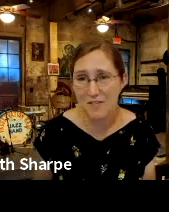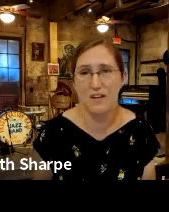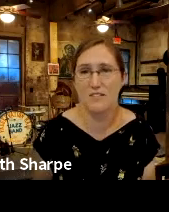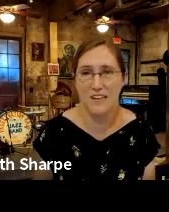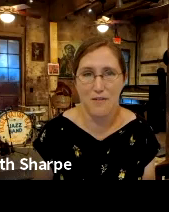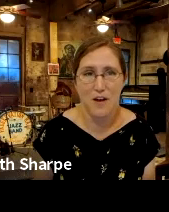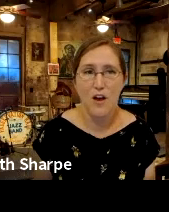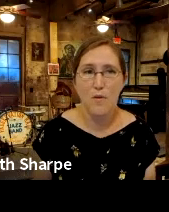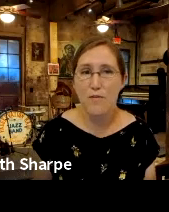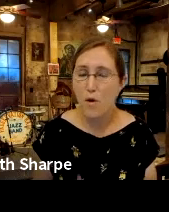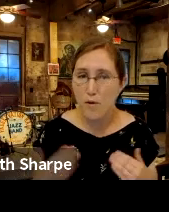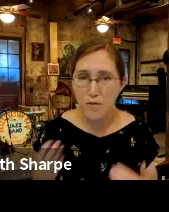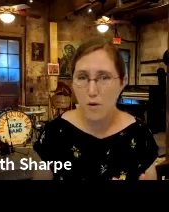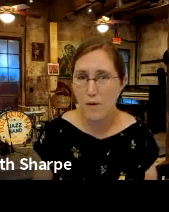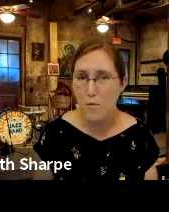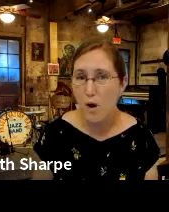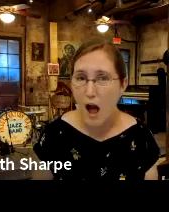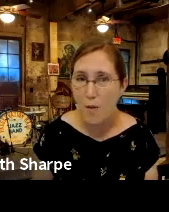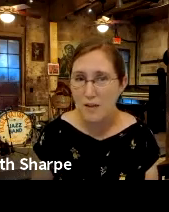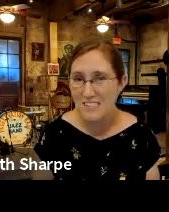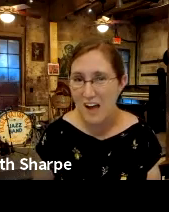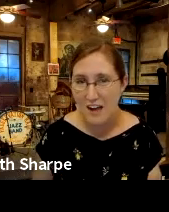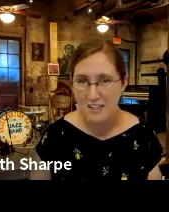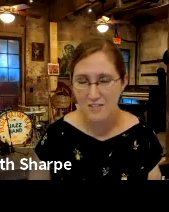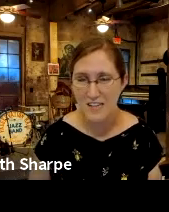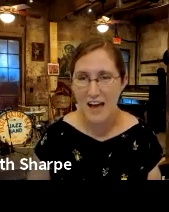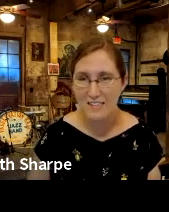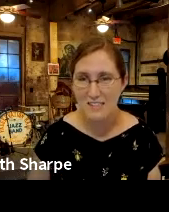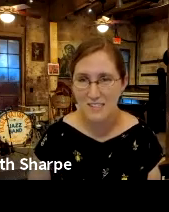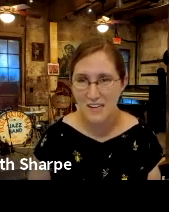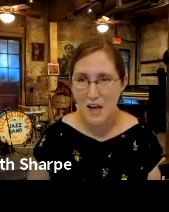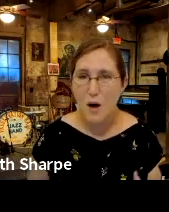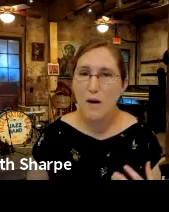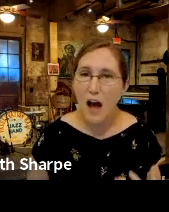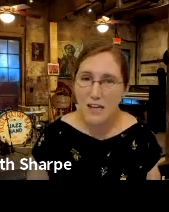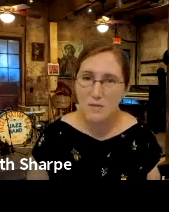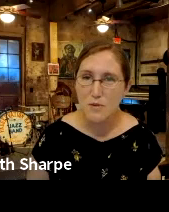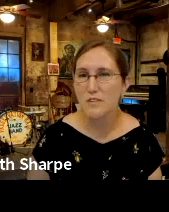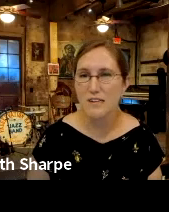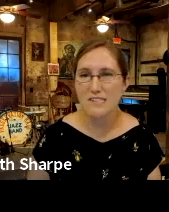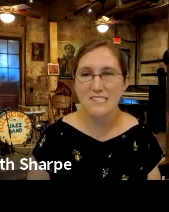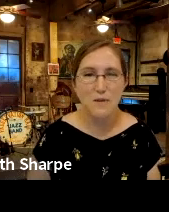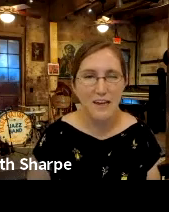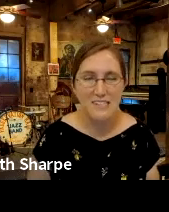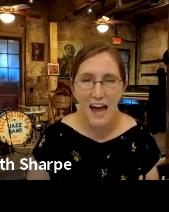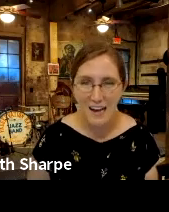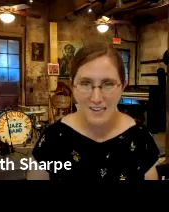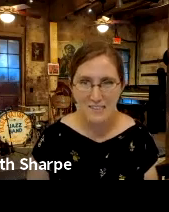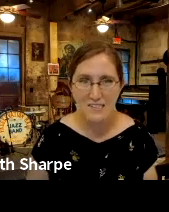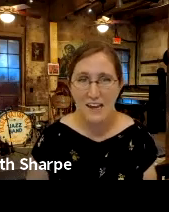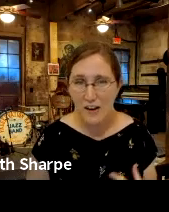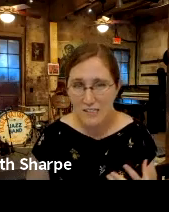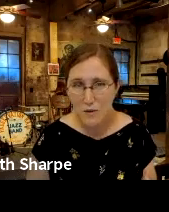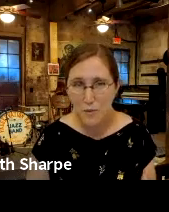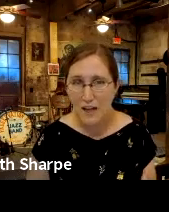need to feel safe before performing more complex cognitive tasks. Because music stimulates and